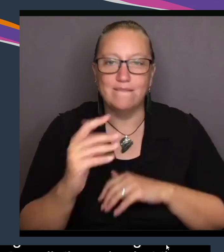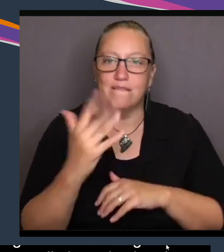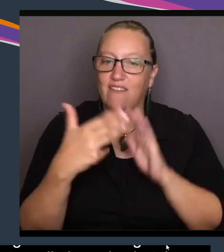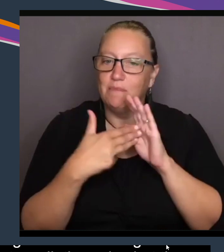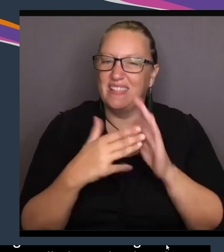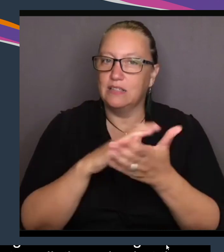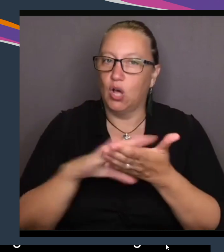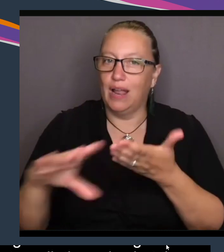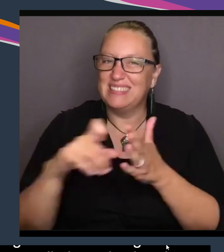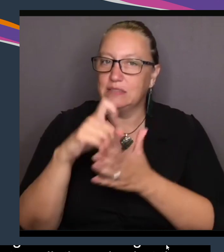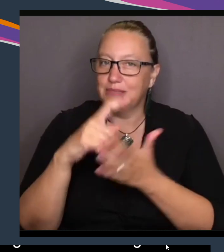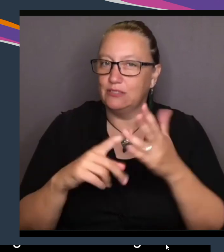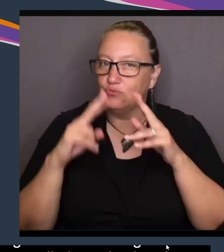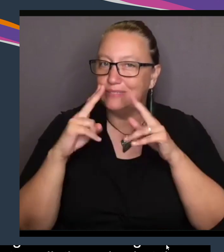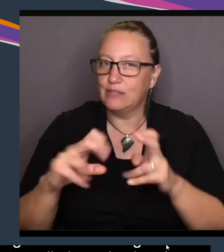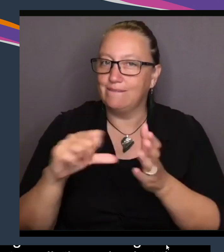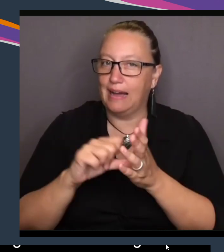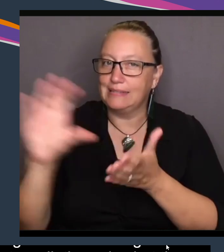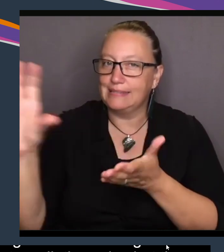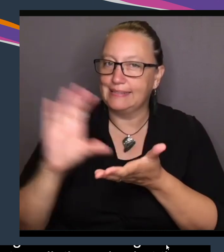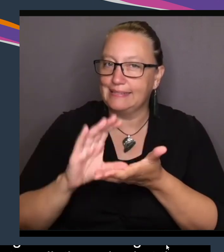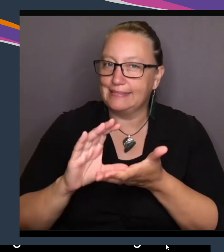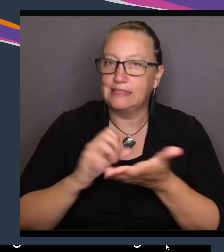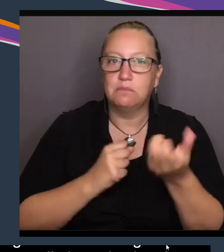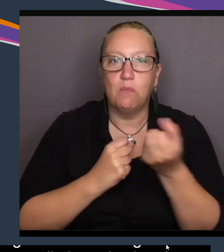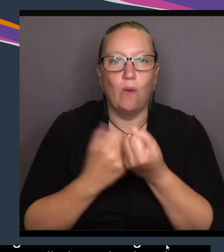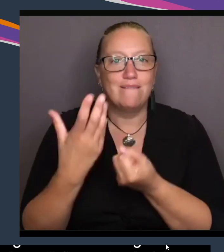round supported by the Australian Government.